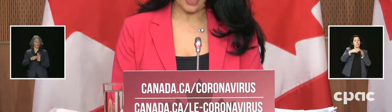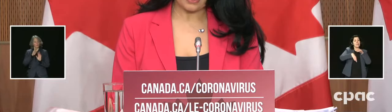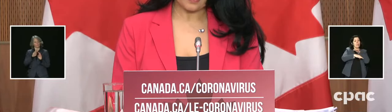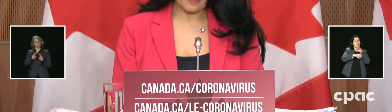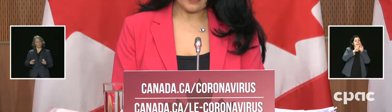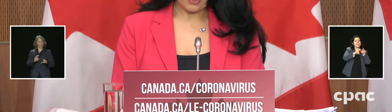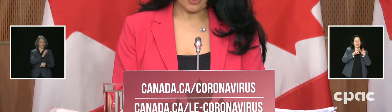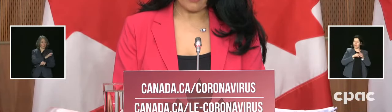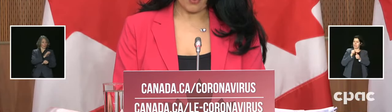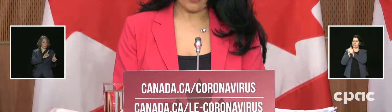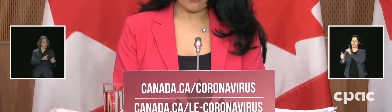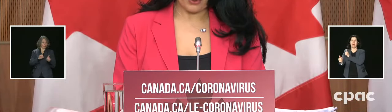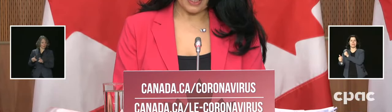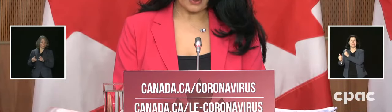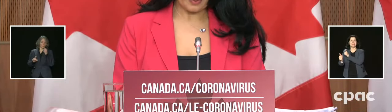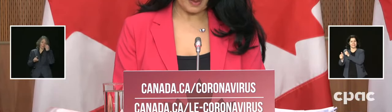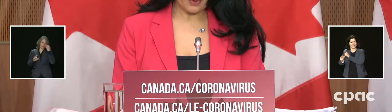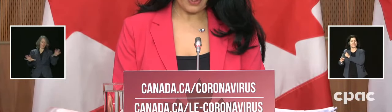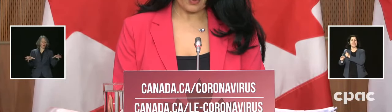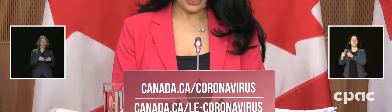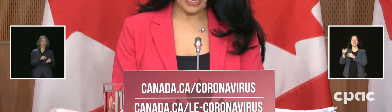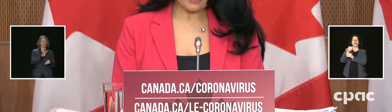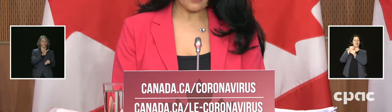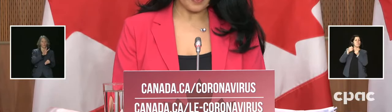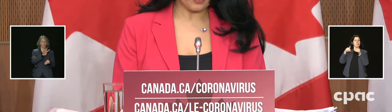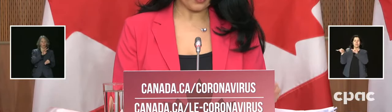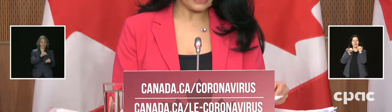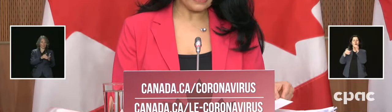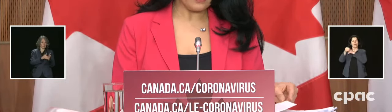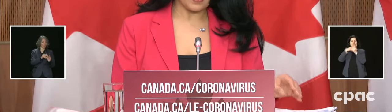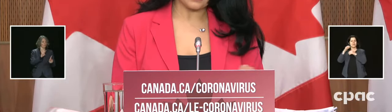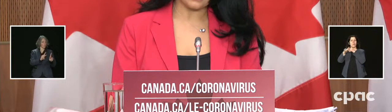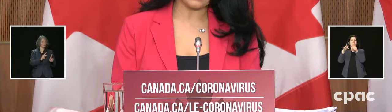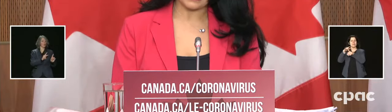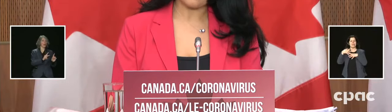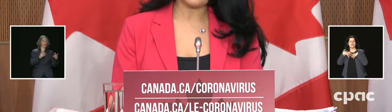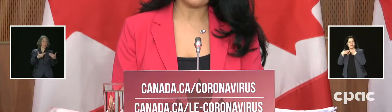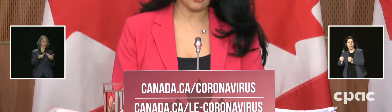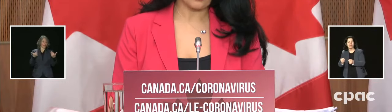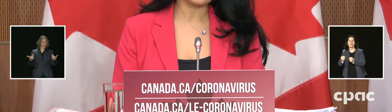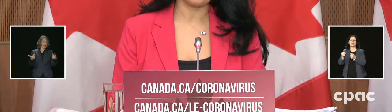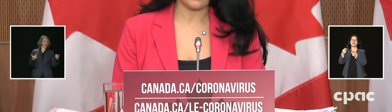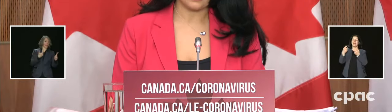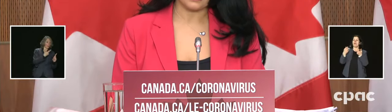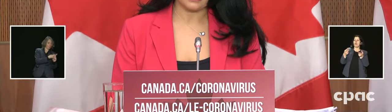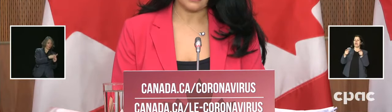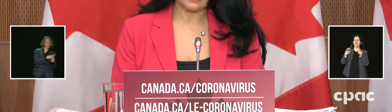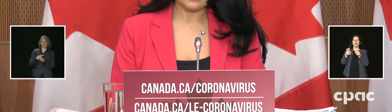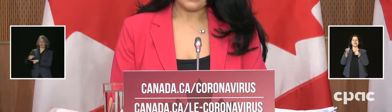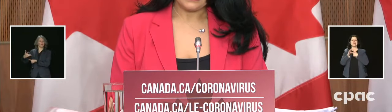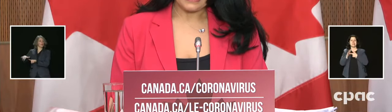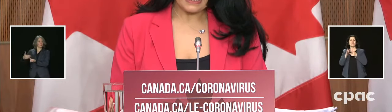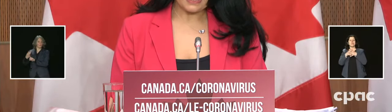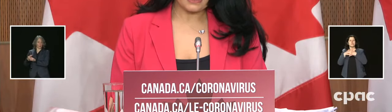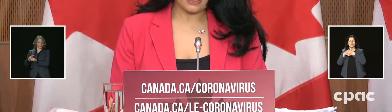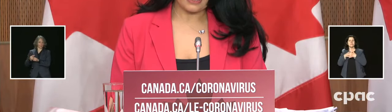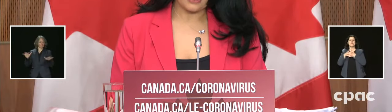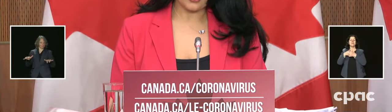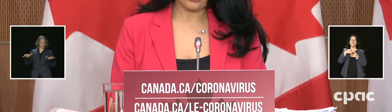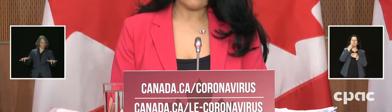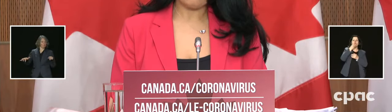of a trial of over 40,000 people, in which half of the people received the vaccine and half did not receive the vaccine, in